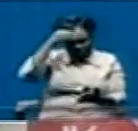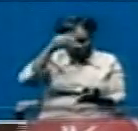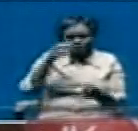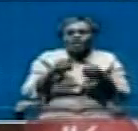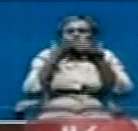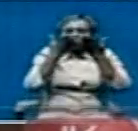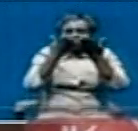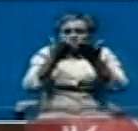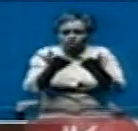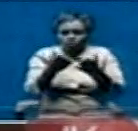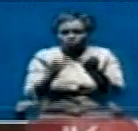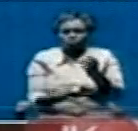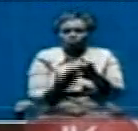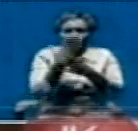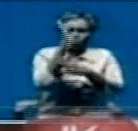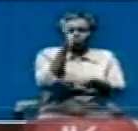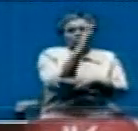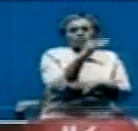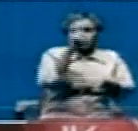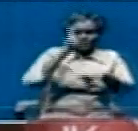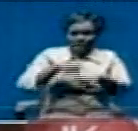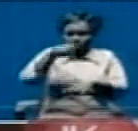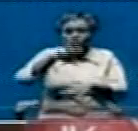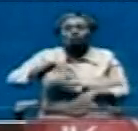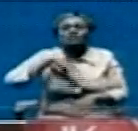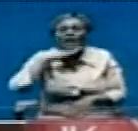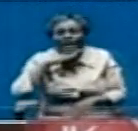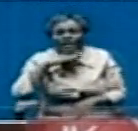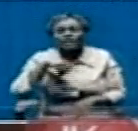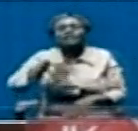information to germinate your dream. And when you die, die like I'm planning to die, empty.